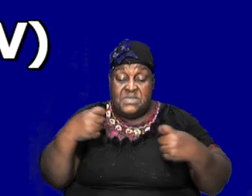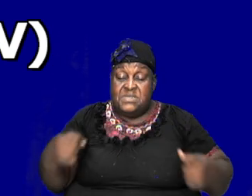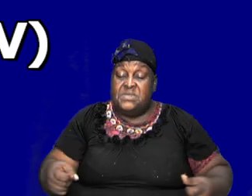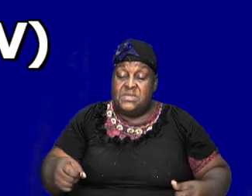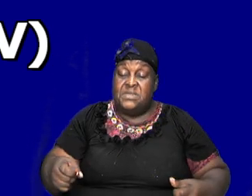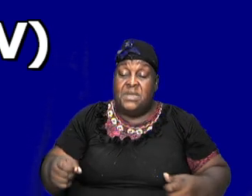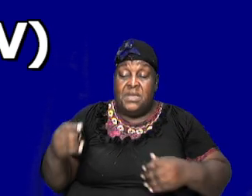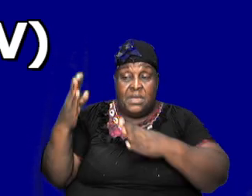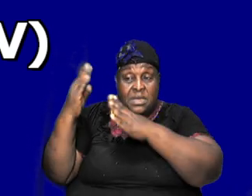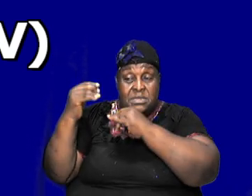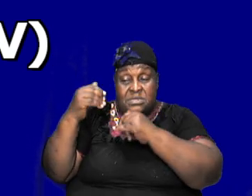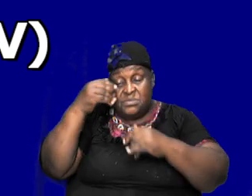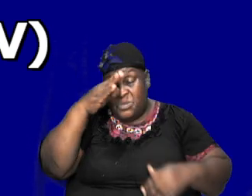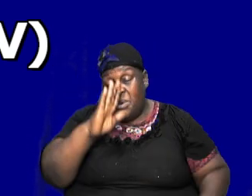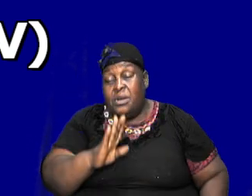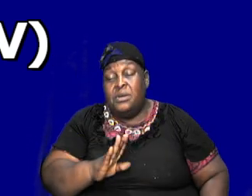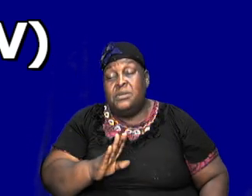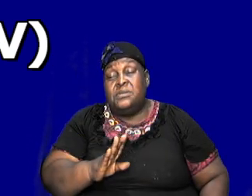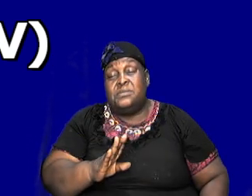except God. And they were right.